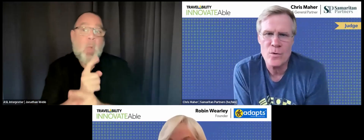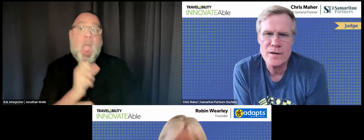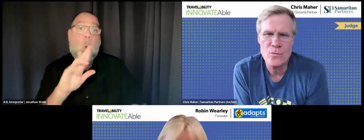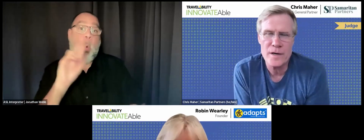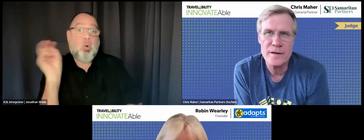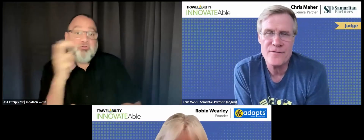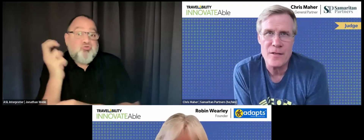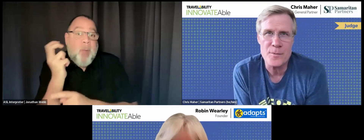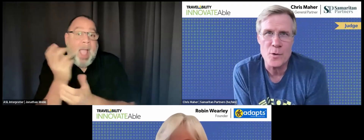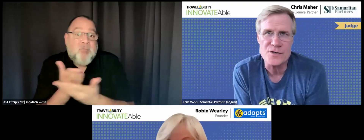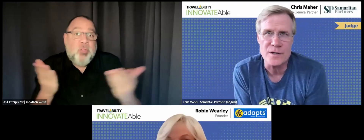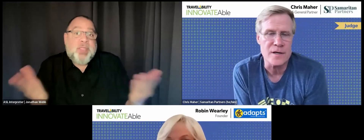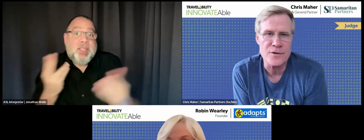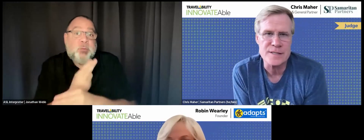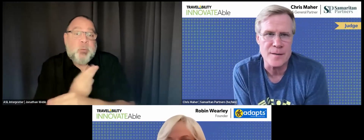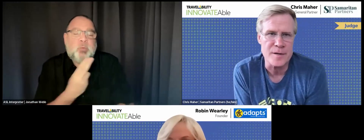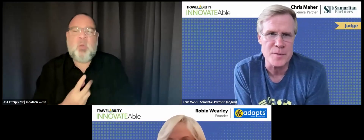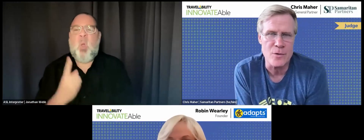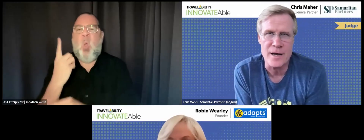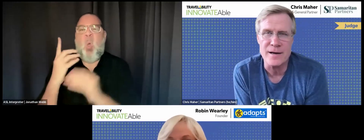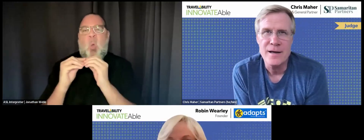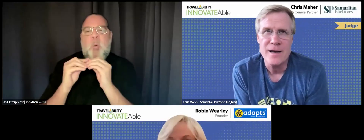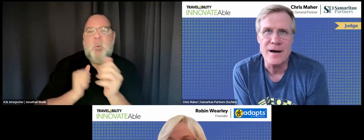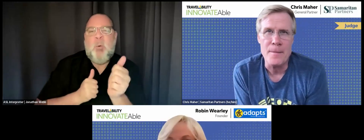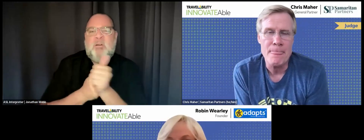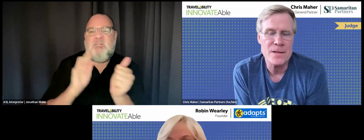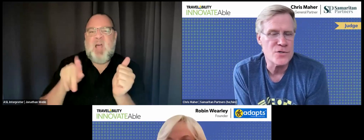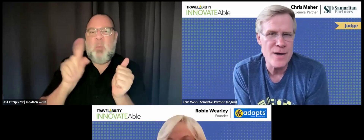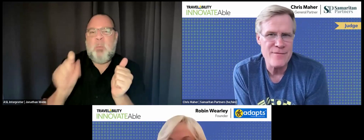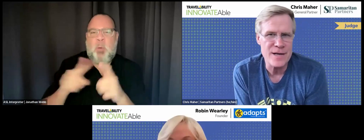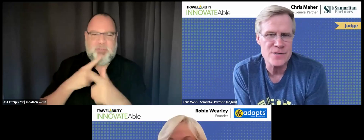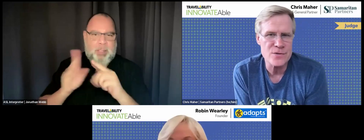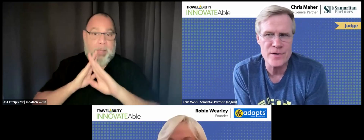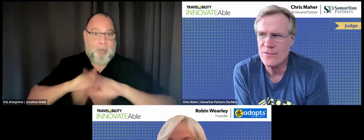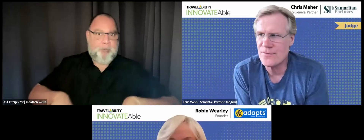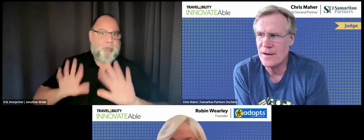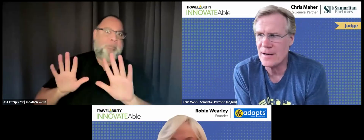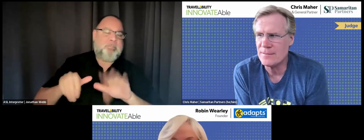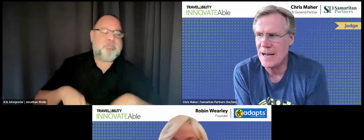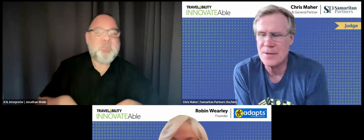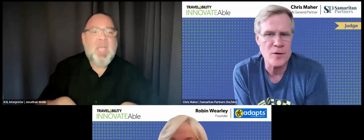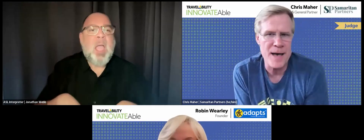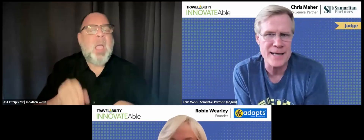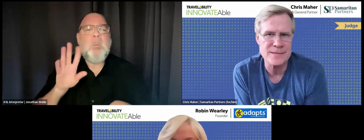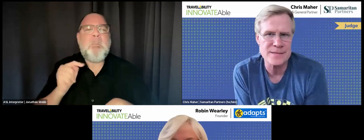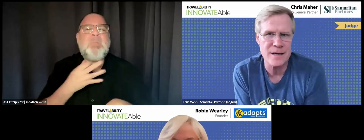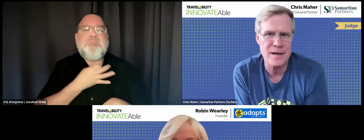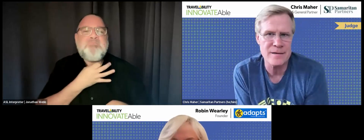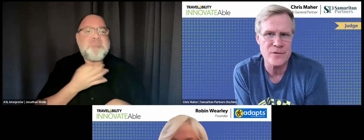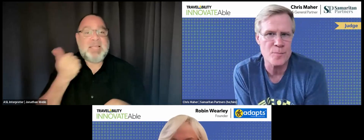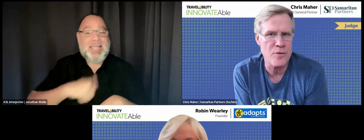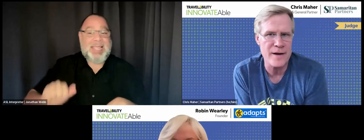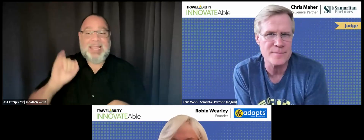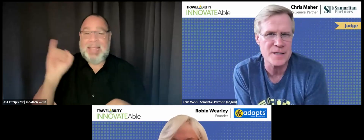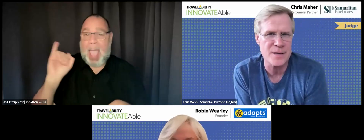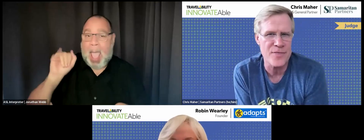items. yeah. Mhm. One follow-up question, and then Christy, I'm going to be quiet. Do you have any sort of IP or patents